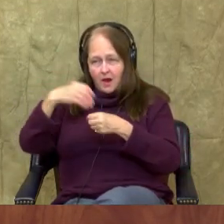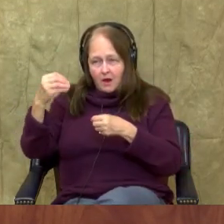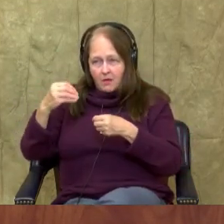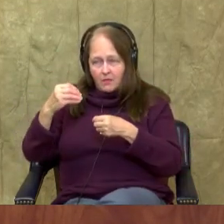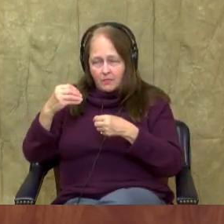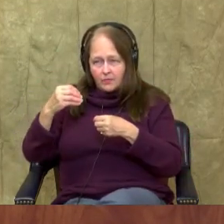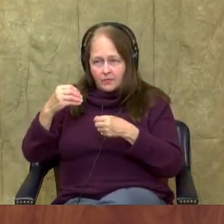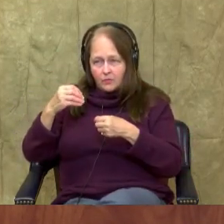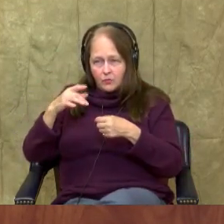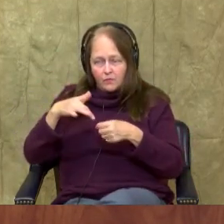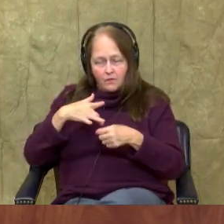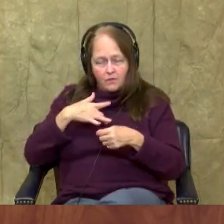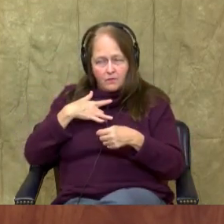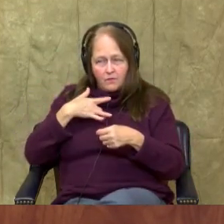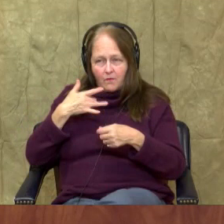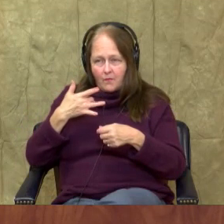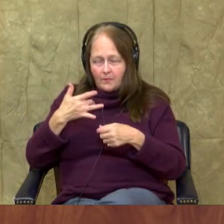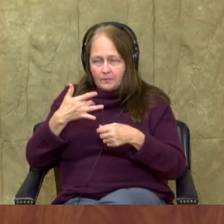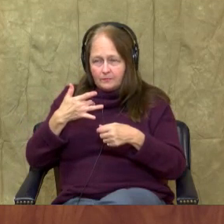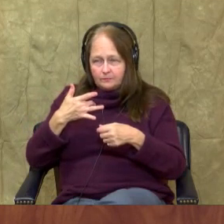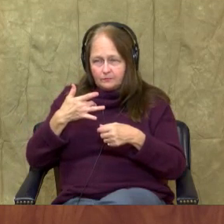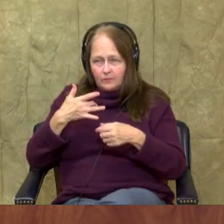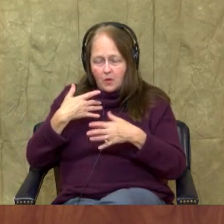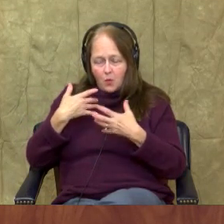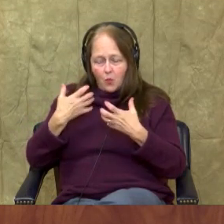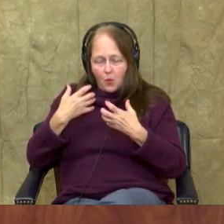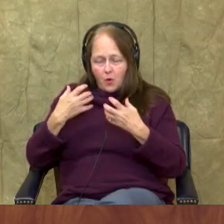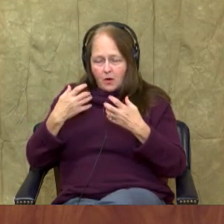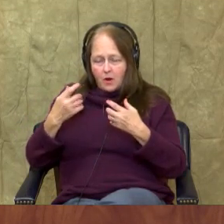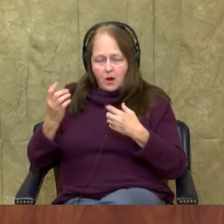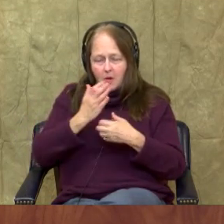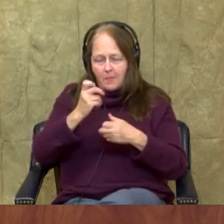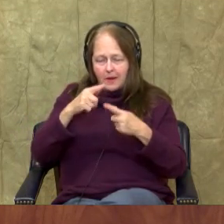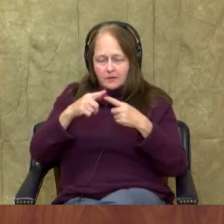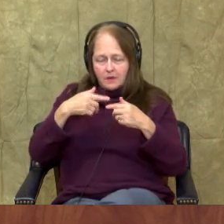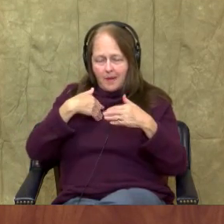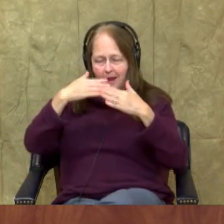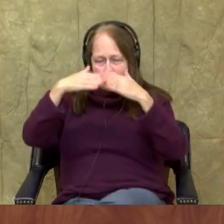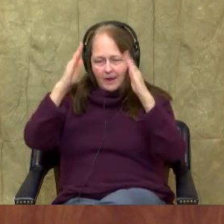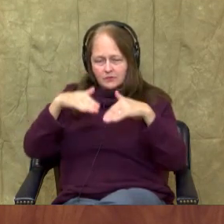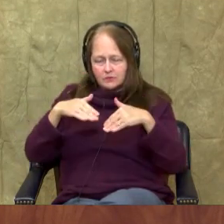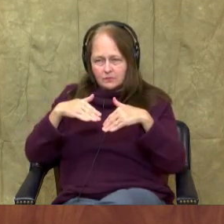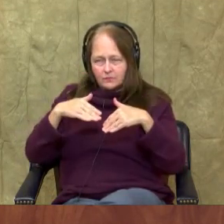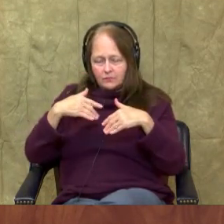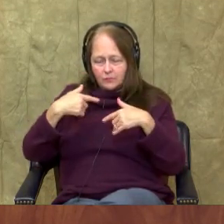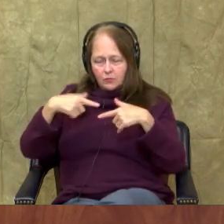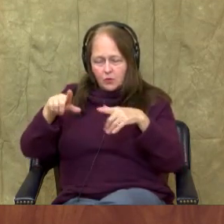all of a sudden, you're begging for that AC. I mean, you leave the store